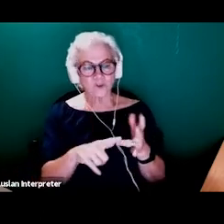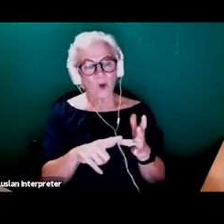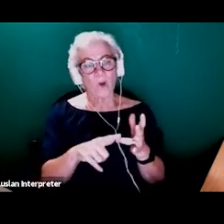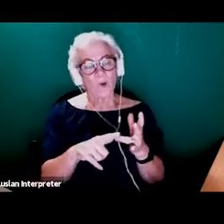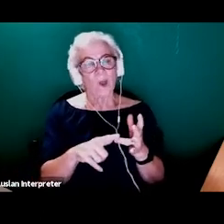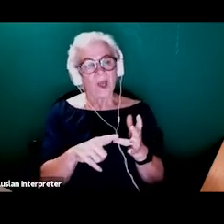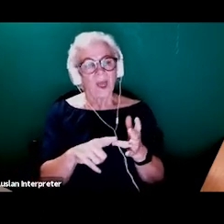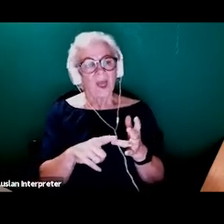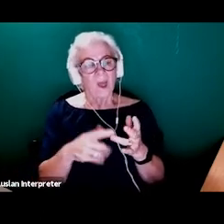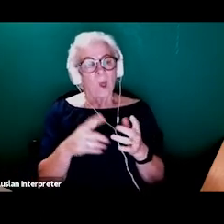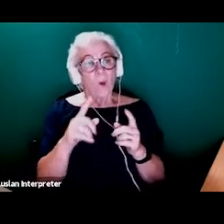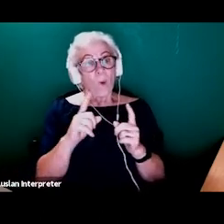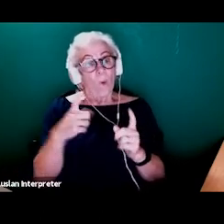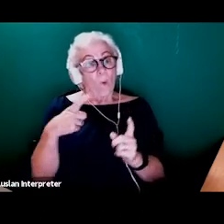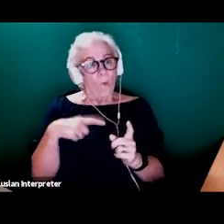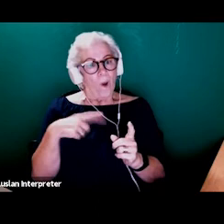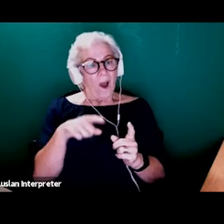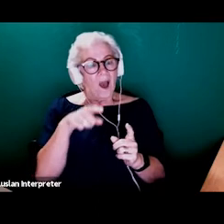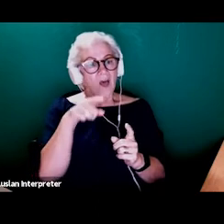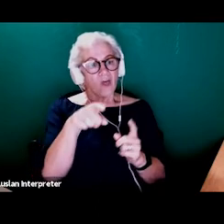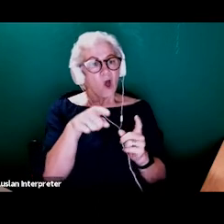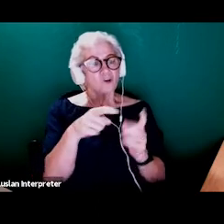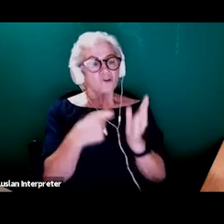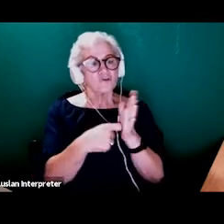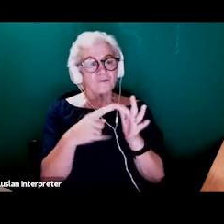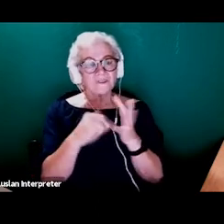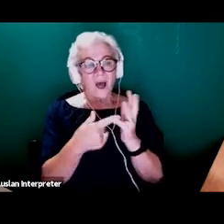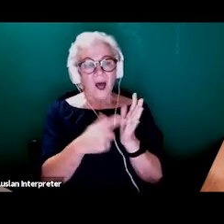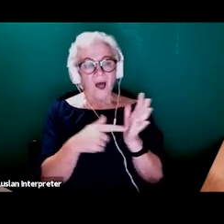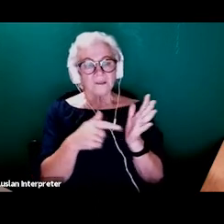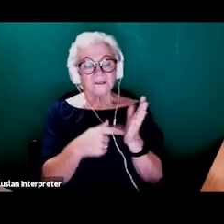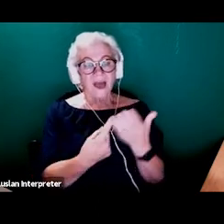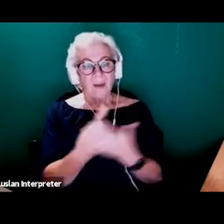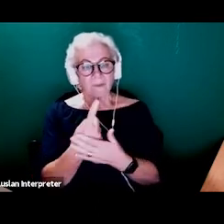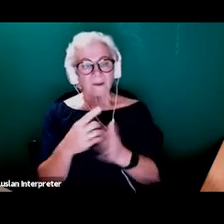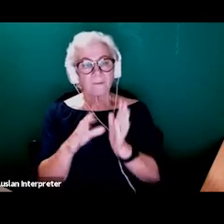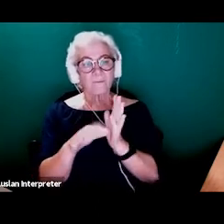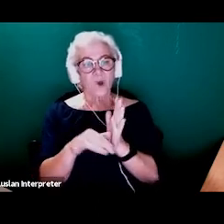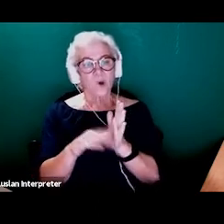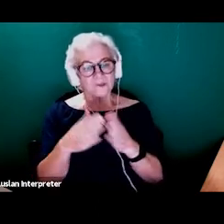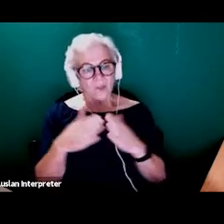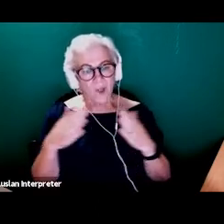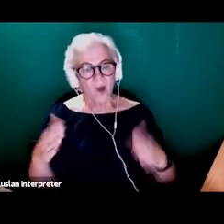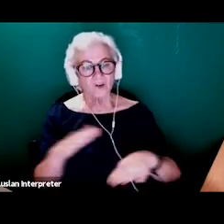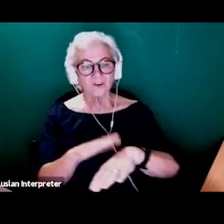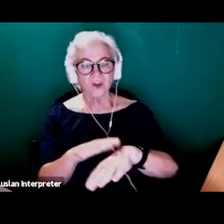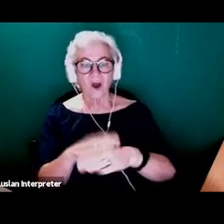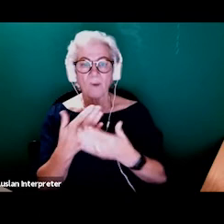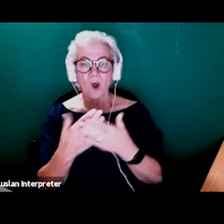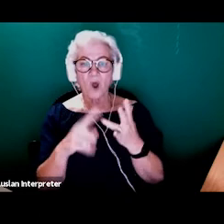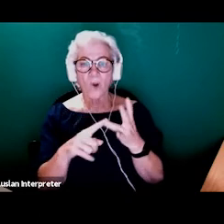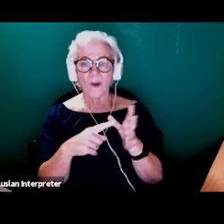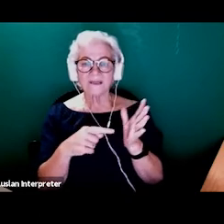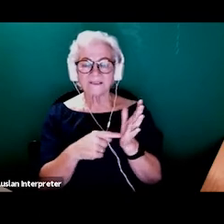key feature explaining these results is probably the long average duration of OAT episodes in New South Wales compared to